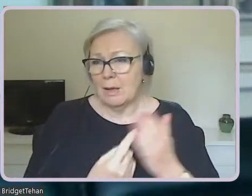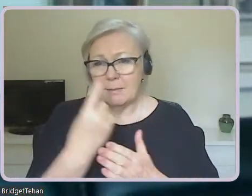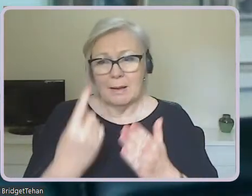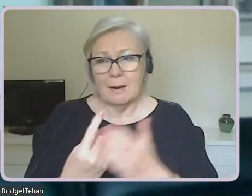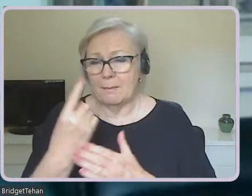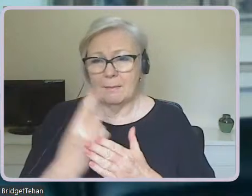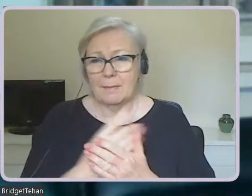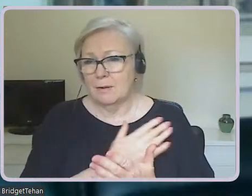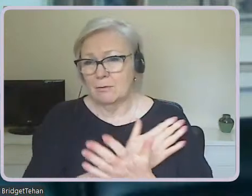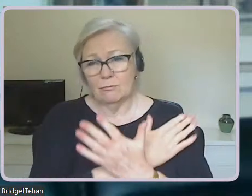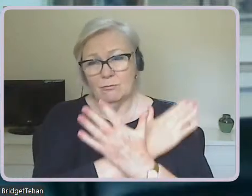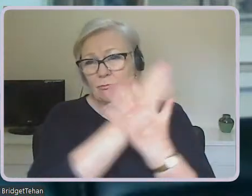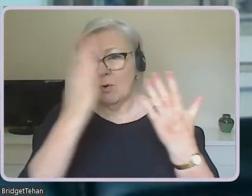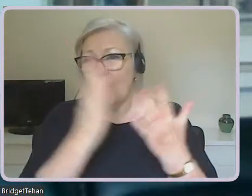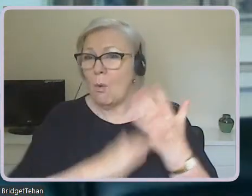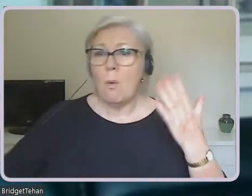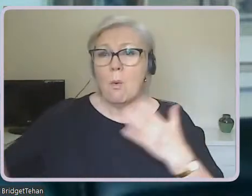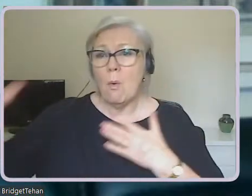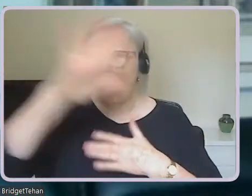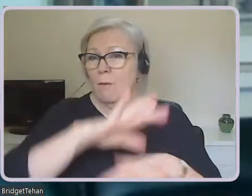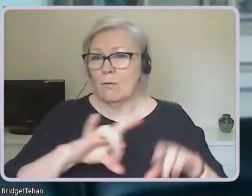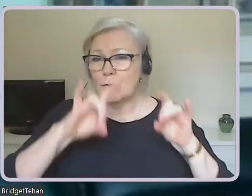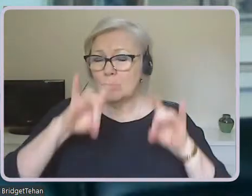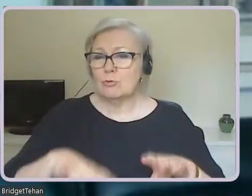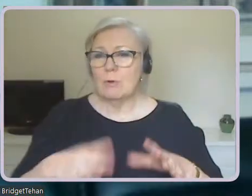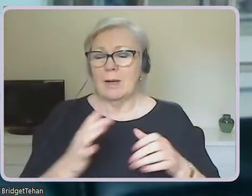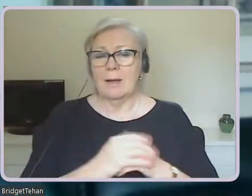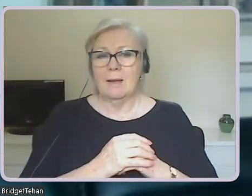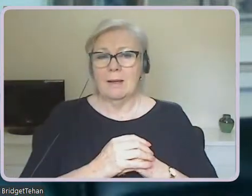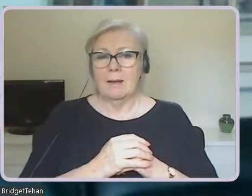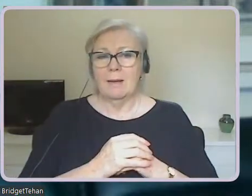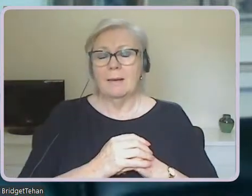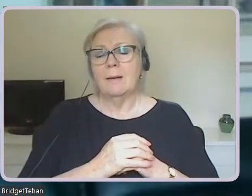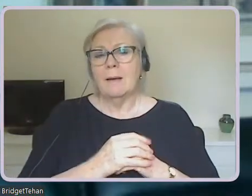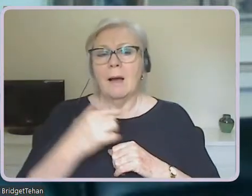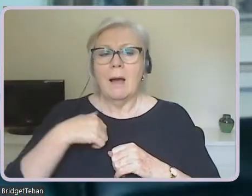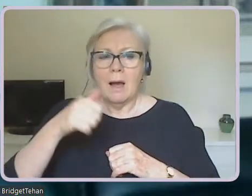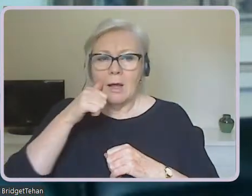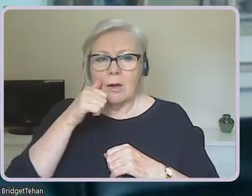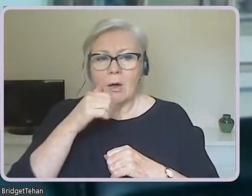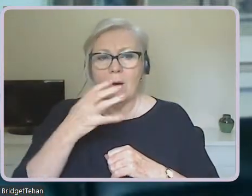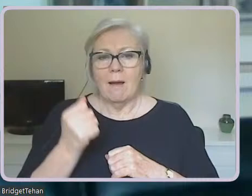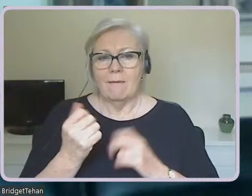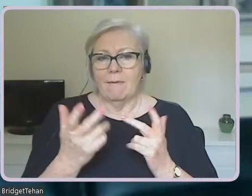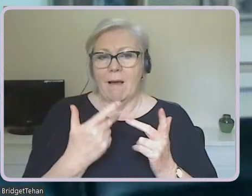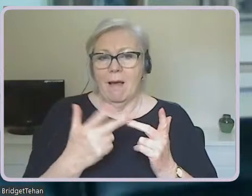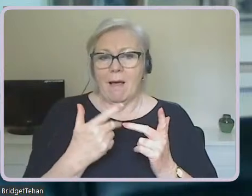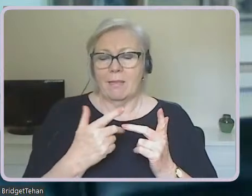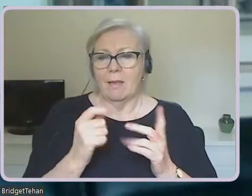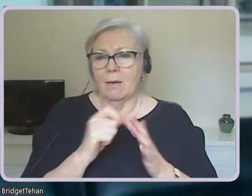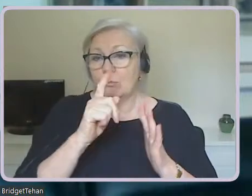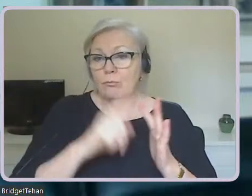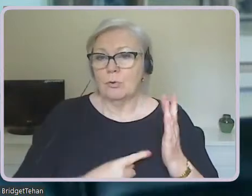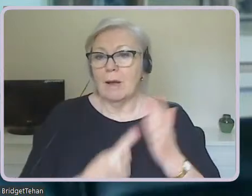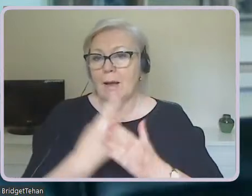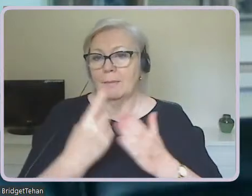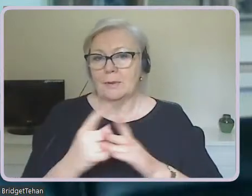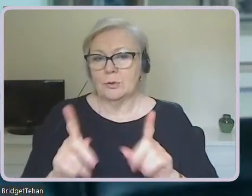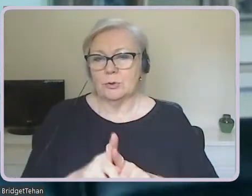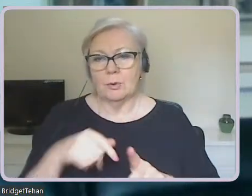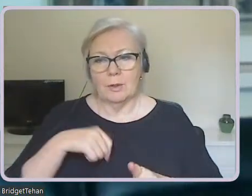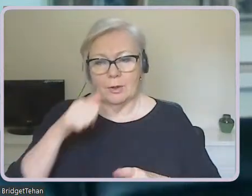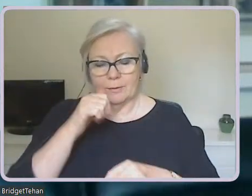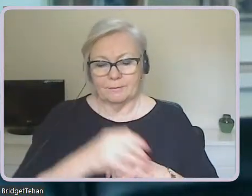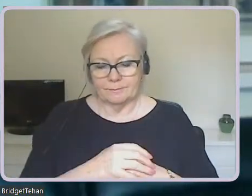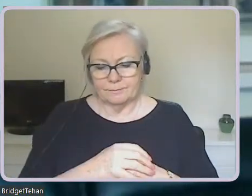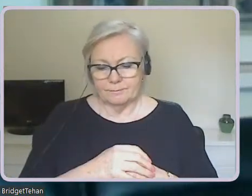across Australia. And look, I don't have doubt that there are many other projects underway as well. I'm